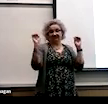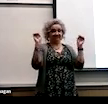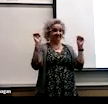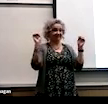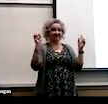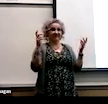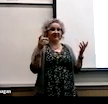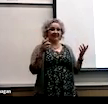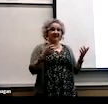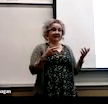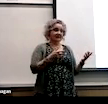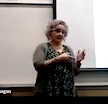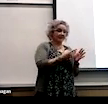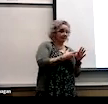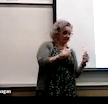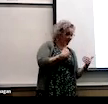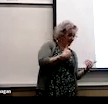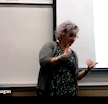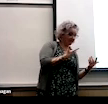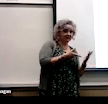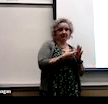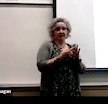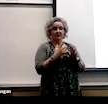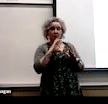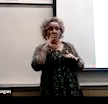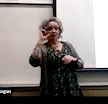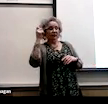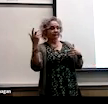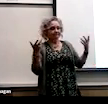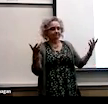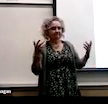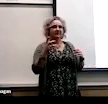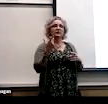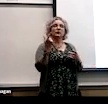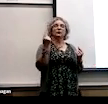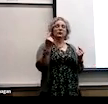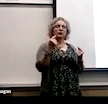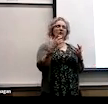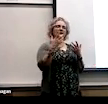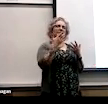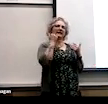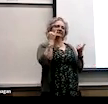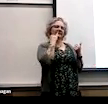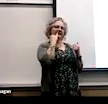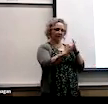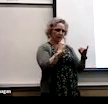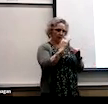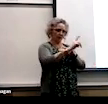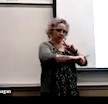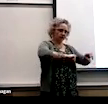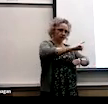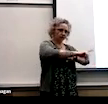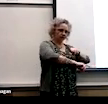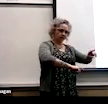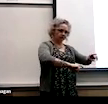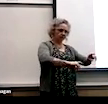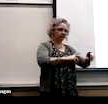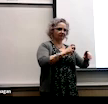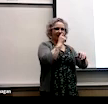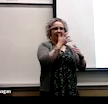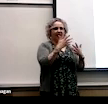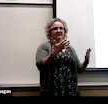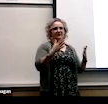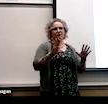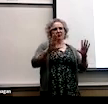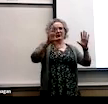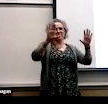providing, interview responses or things like that. Because again, we don't know what outcomes to look at. So And we also don't have a lot of great transition programs in place that we